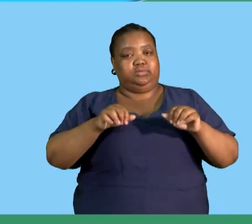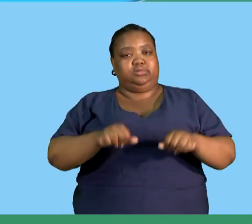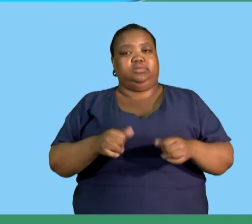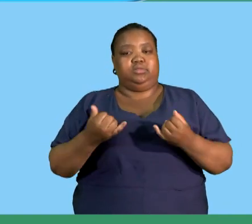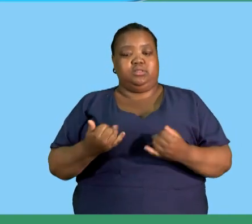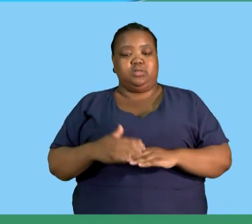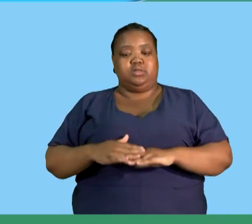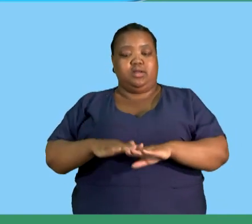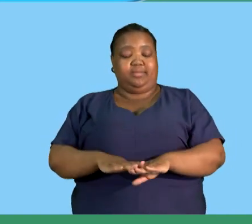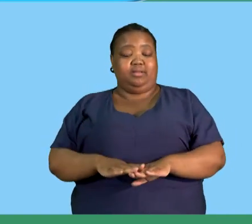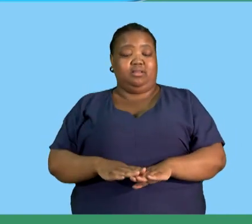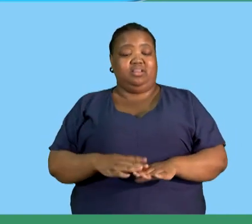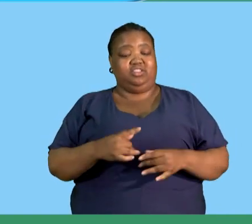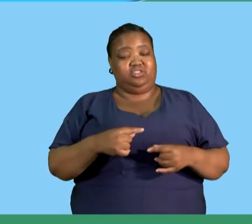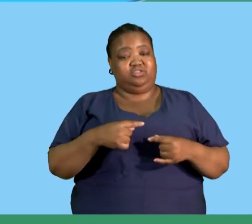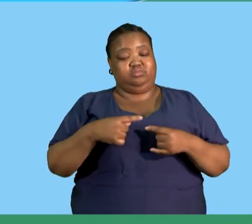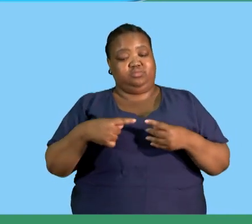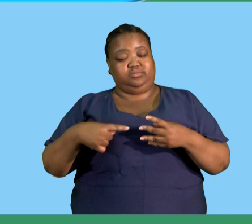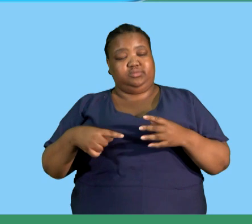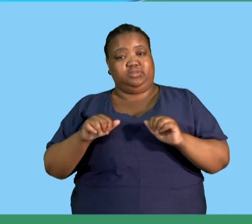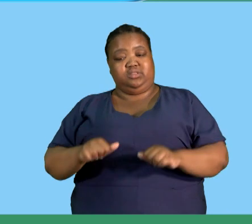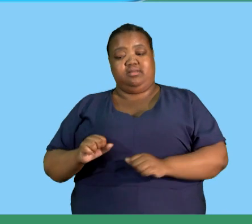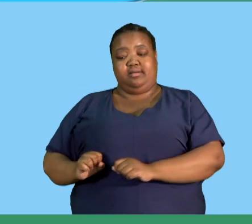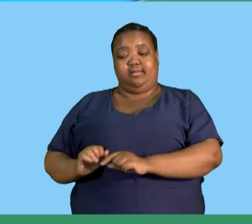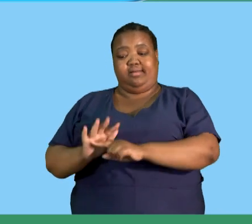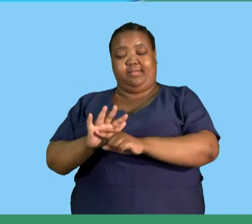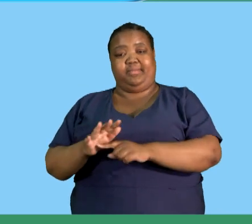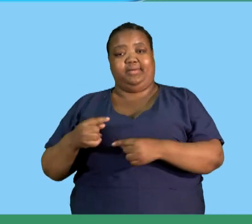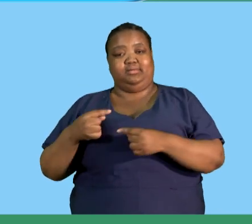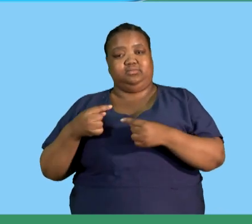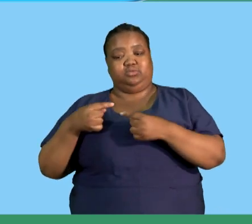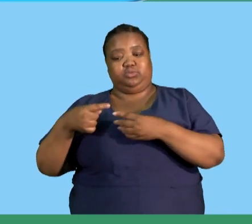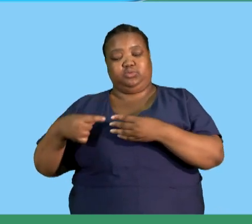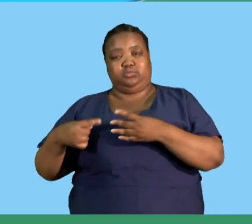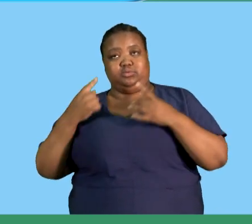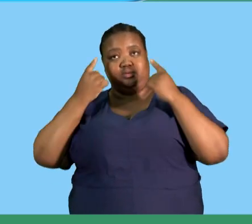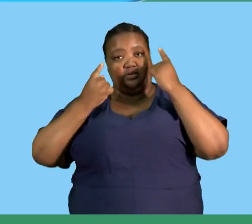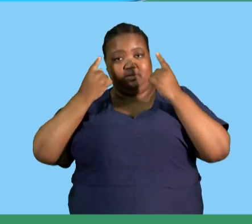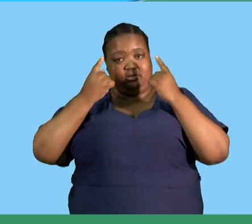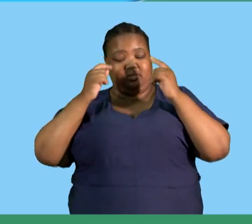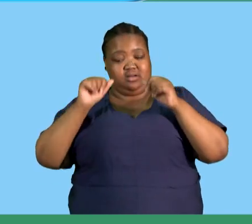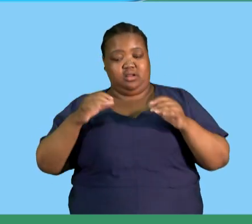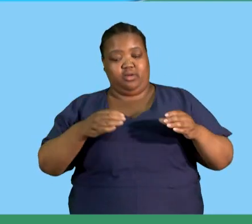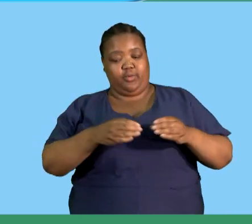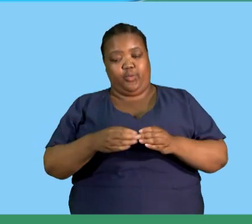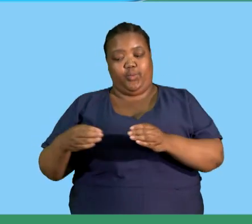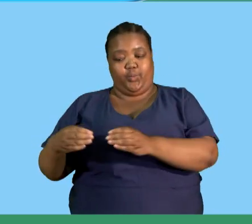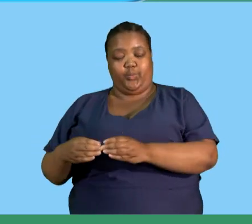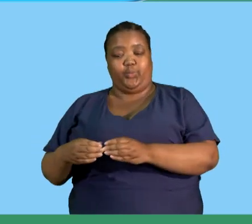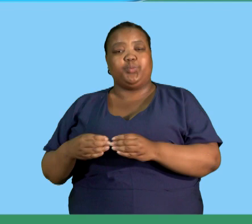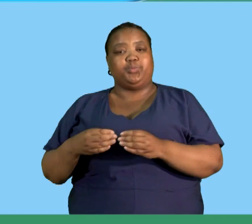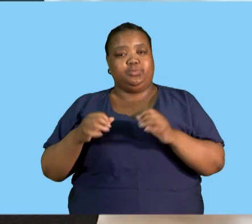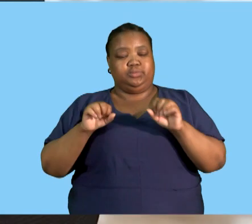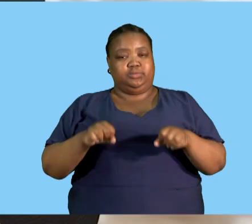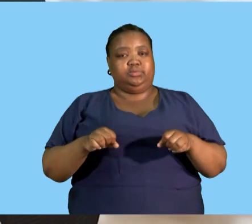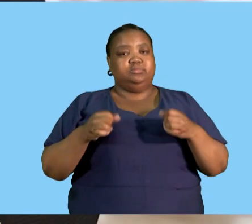solving techniques, and we did the applications of these techniques. We did the impacts of these techniques, which was